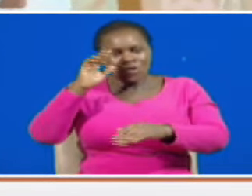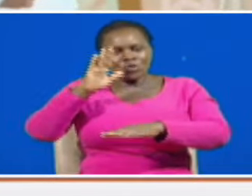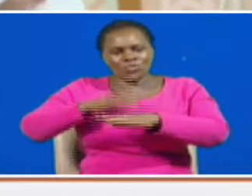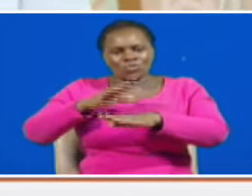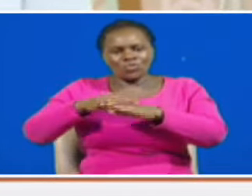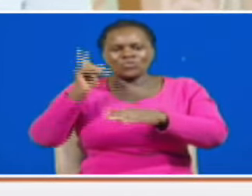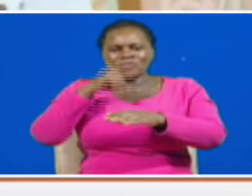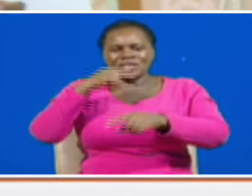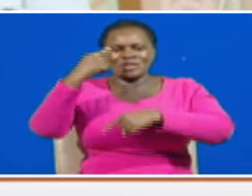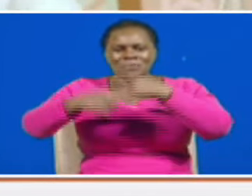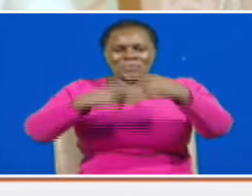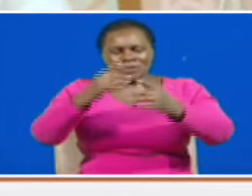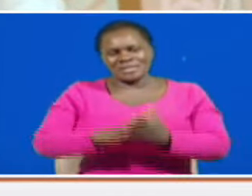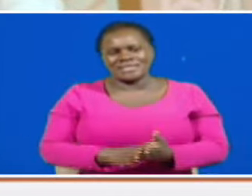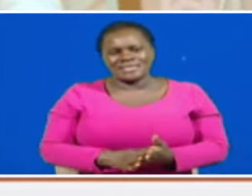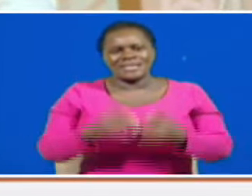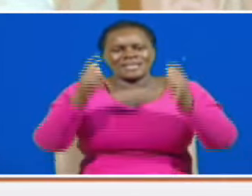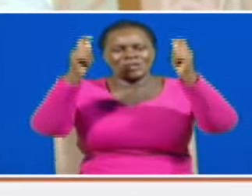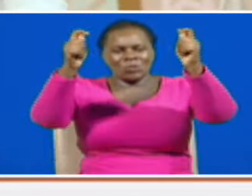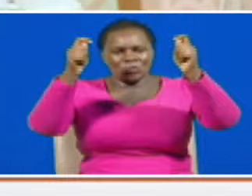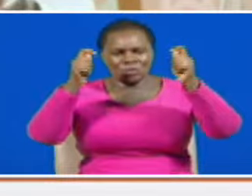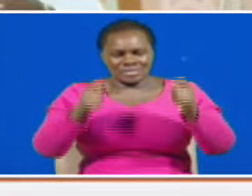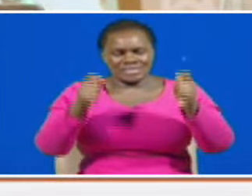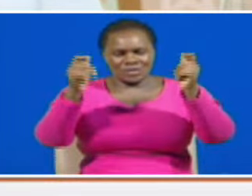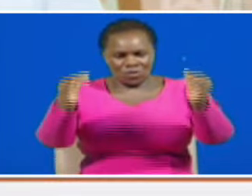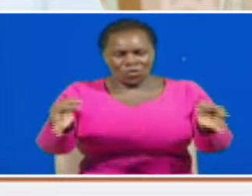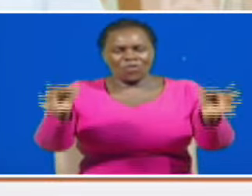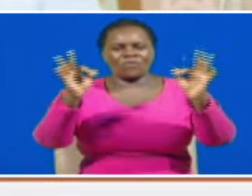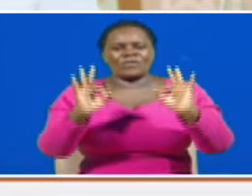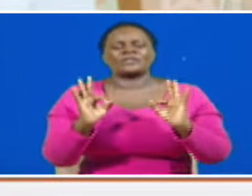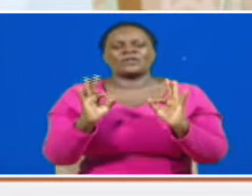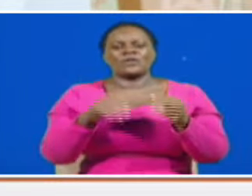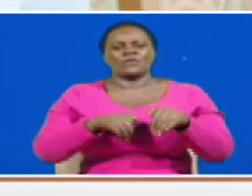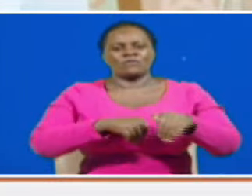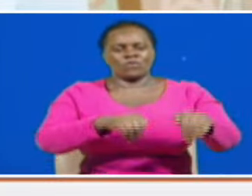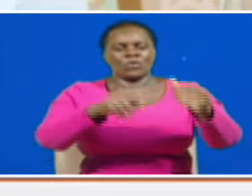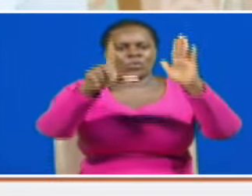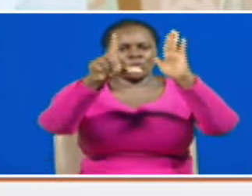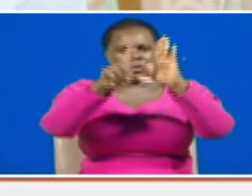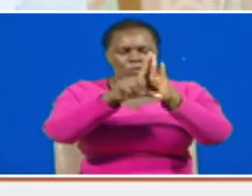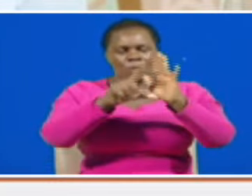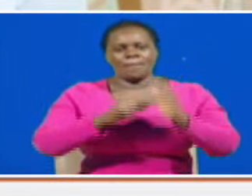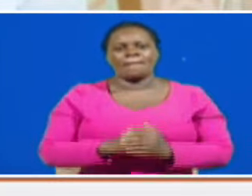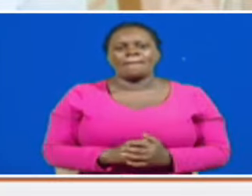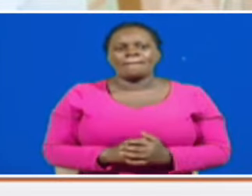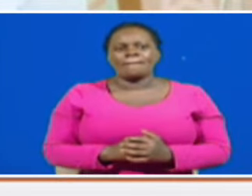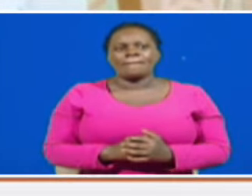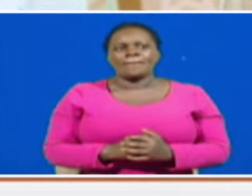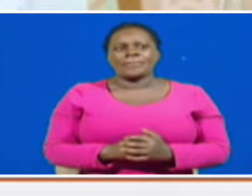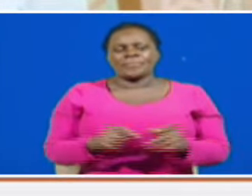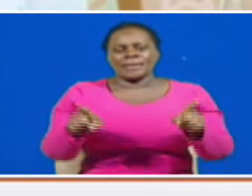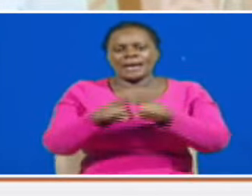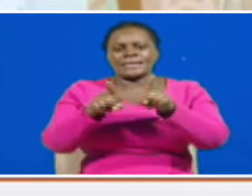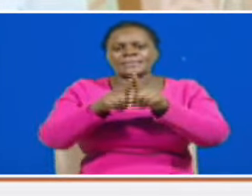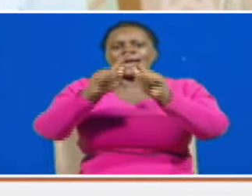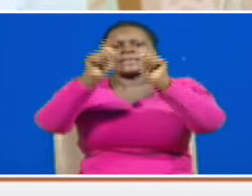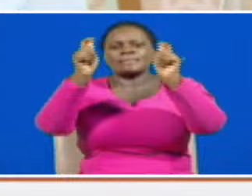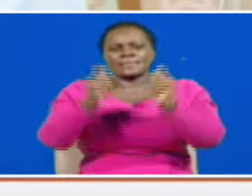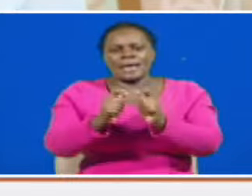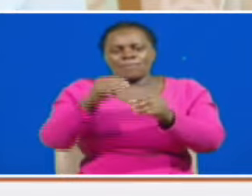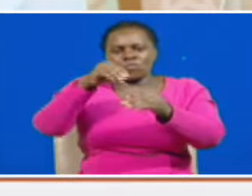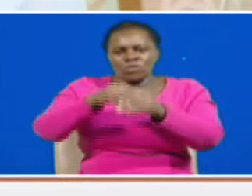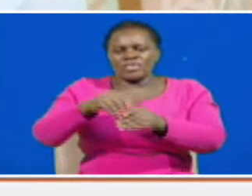process and gazette that formally in accordance with the law as a tribe in the Republic of